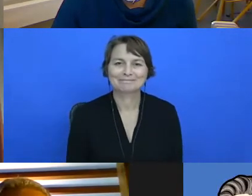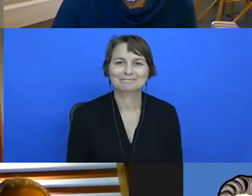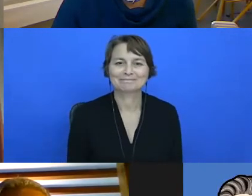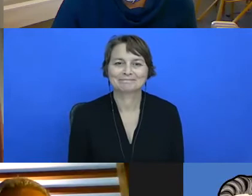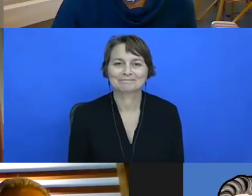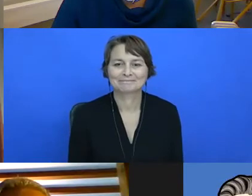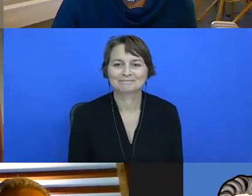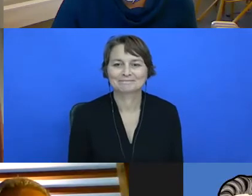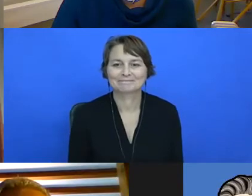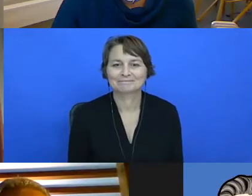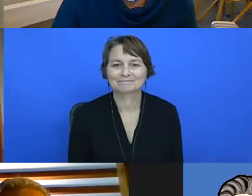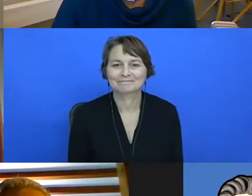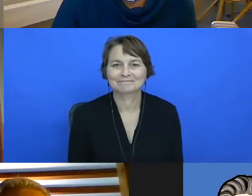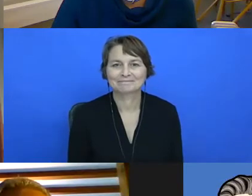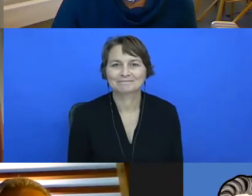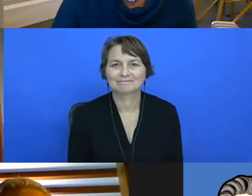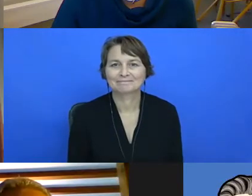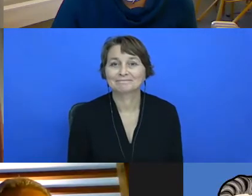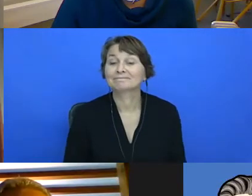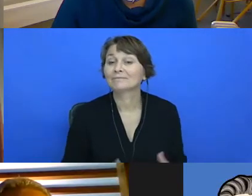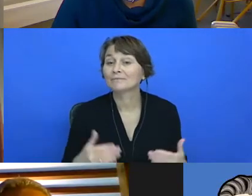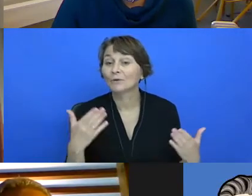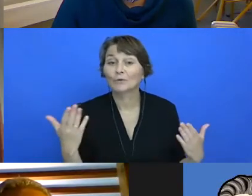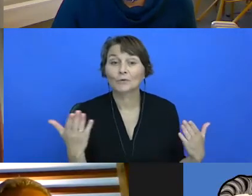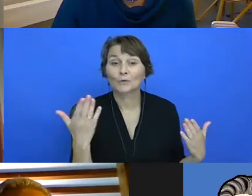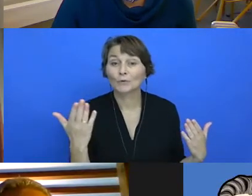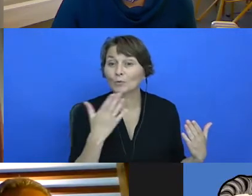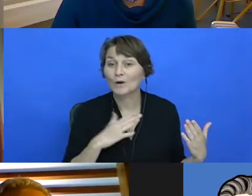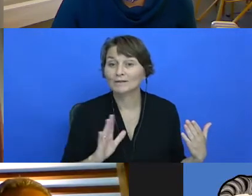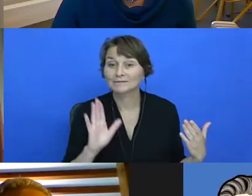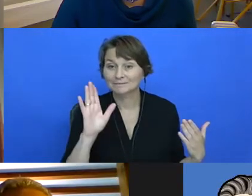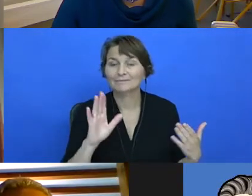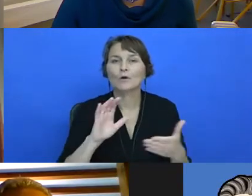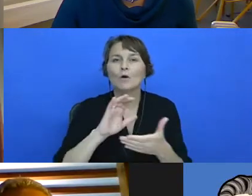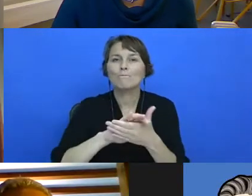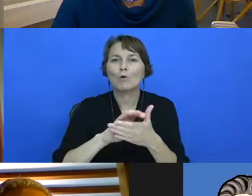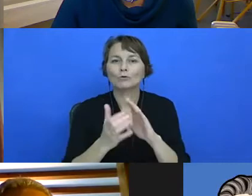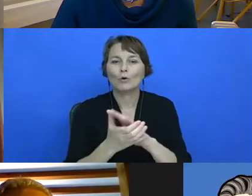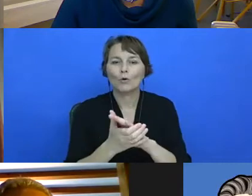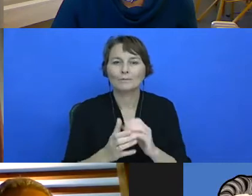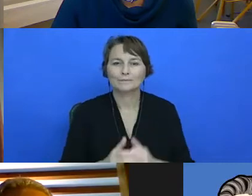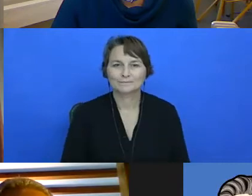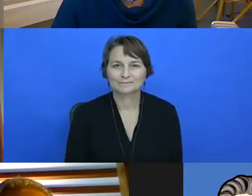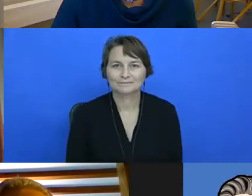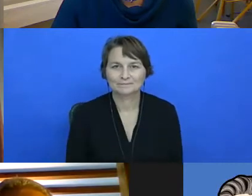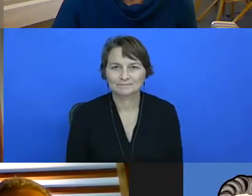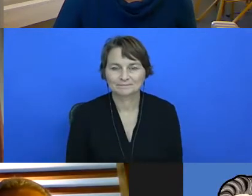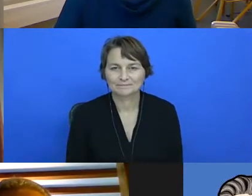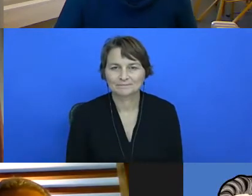Okay. Anyone who wants to follow up? Bodo? Yeah, so I was going to say that we,